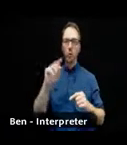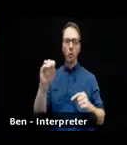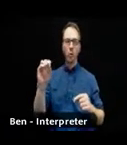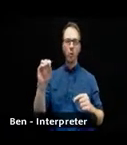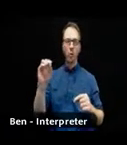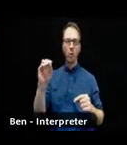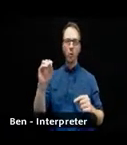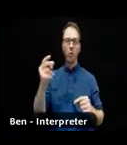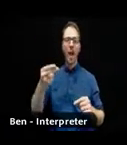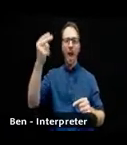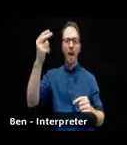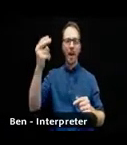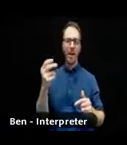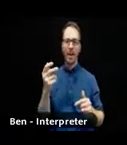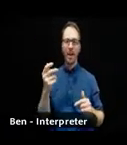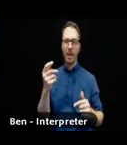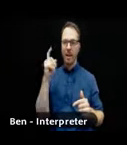it's too high.